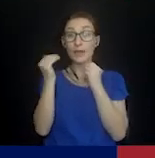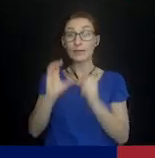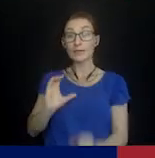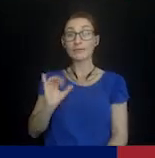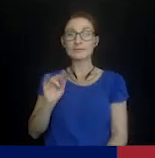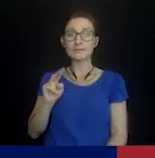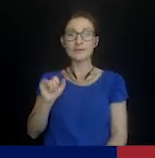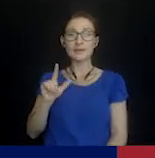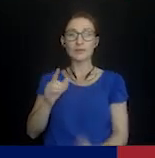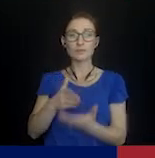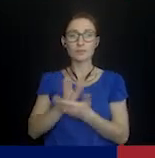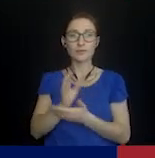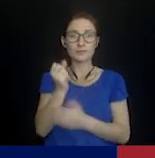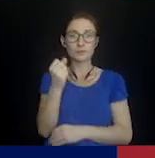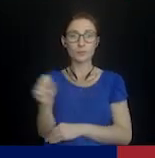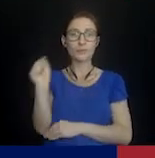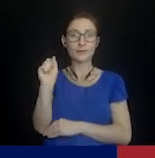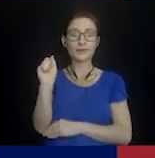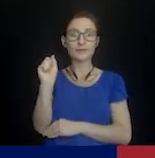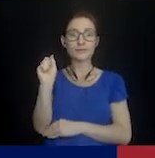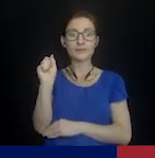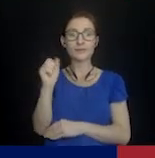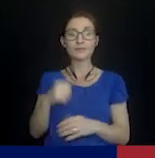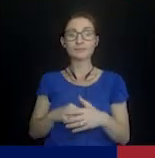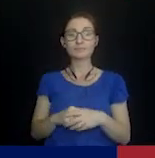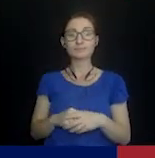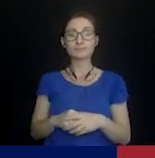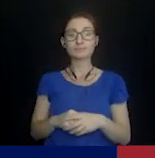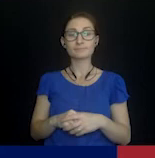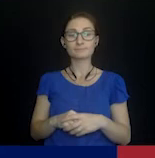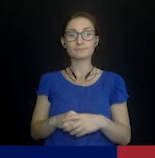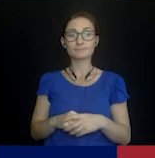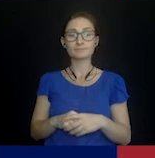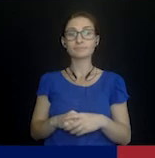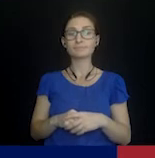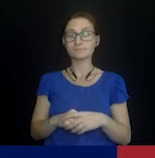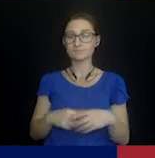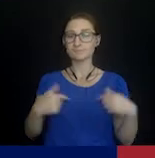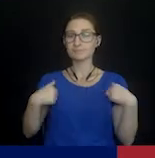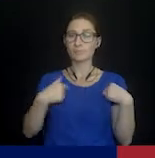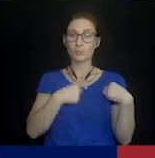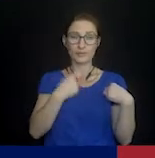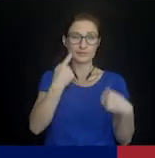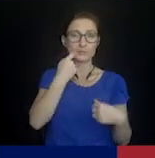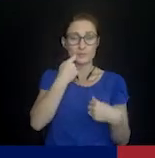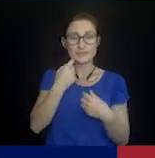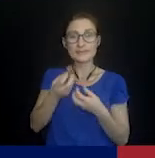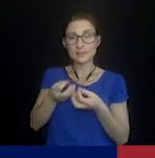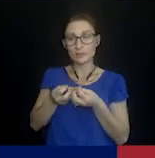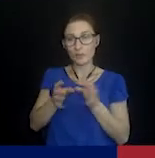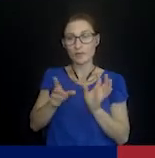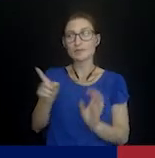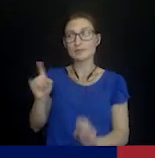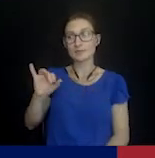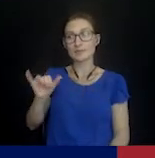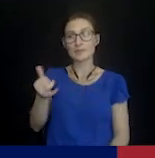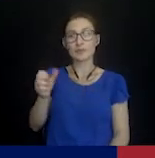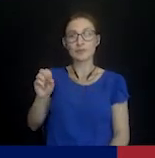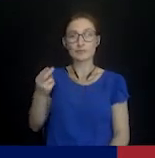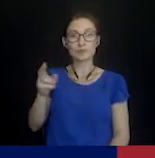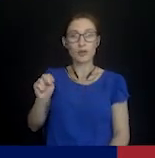movement. We've not long ago lost our champion, John